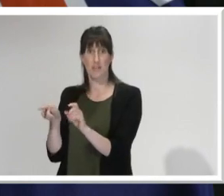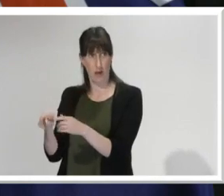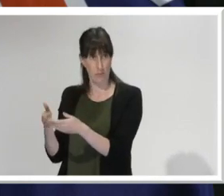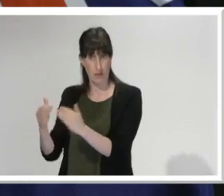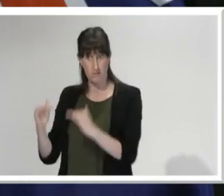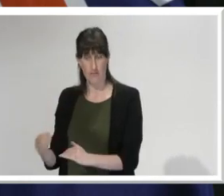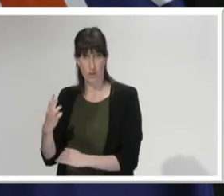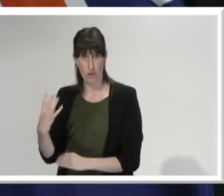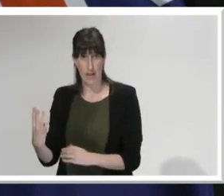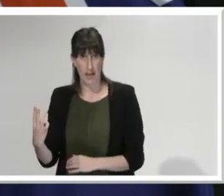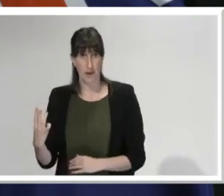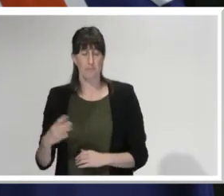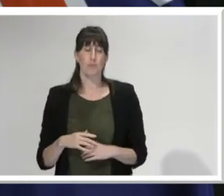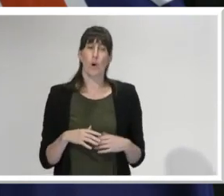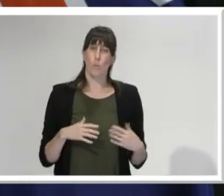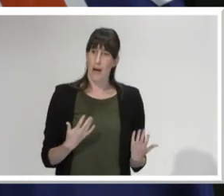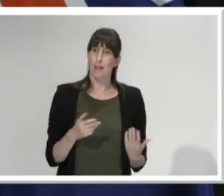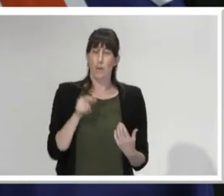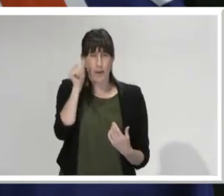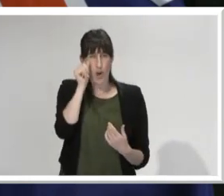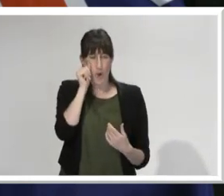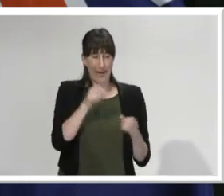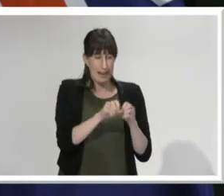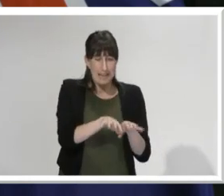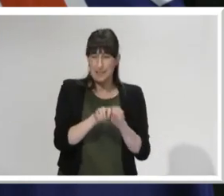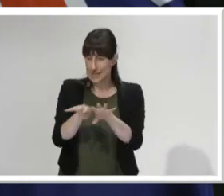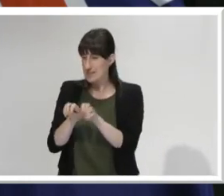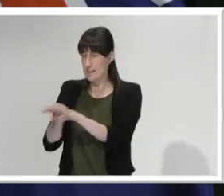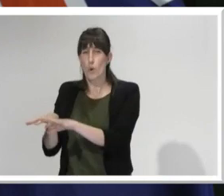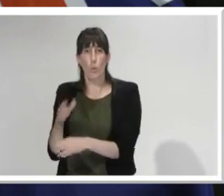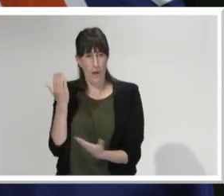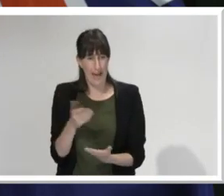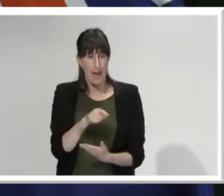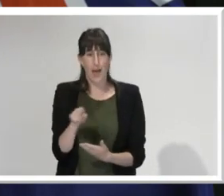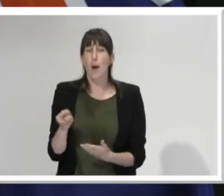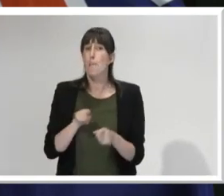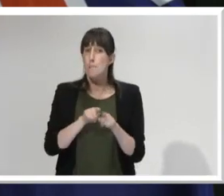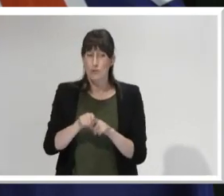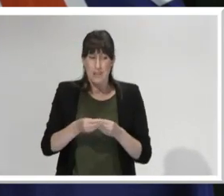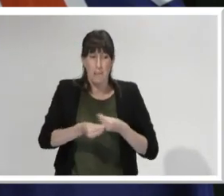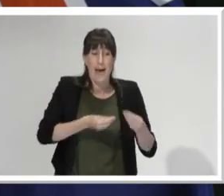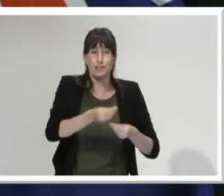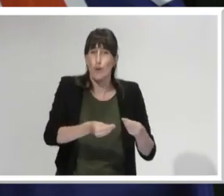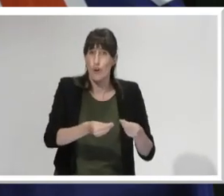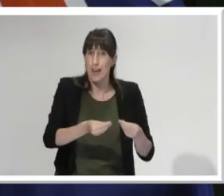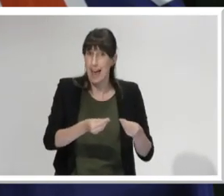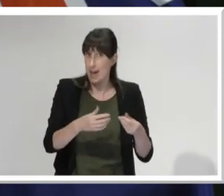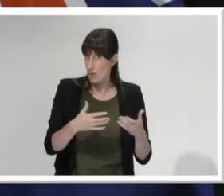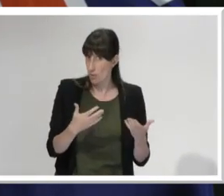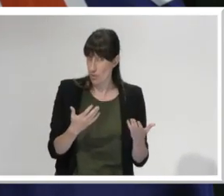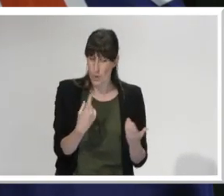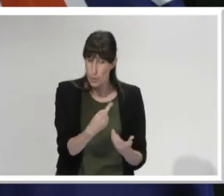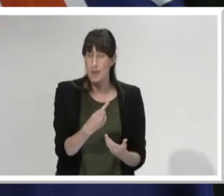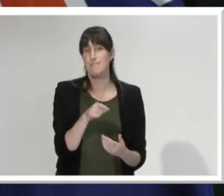from, and primarily, of course, these tend to be family transmission or within bubbles.